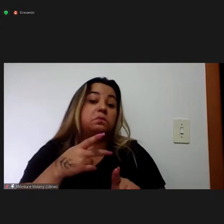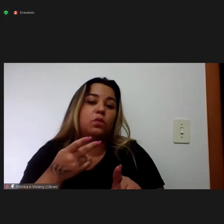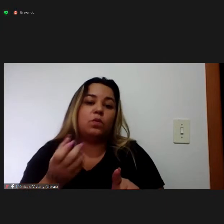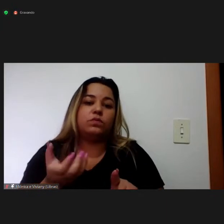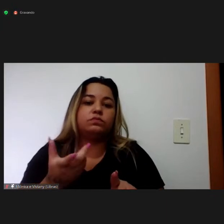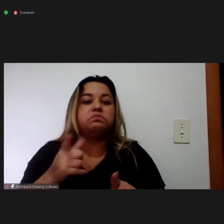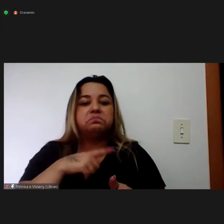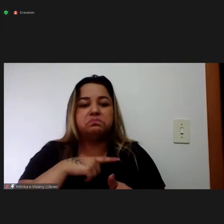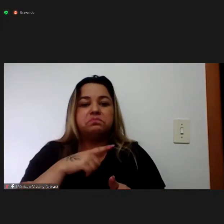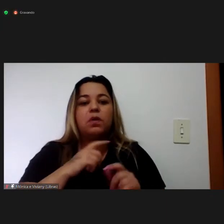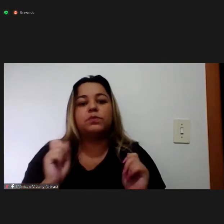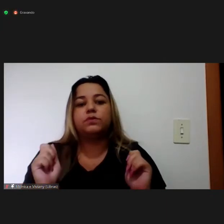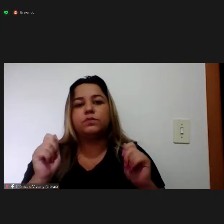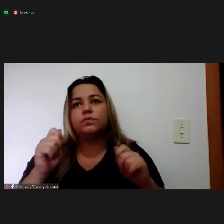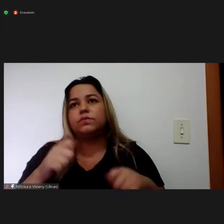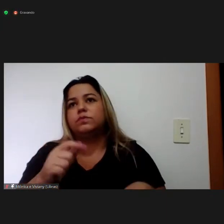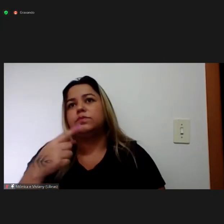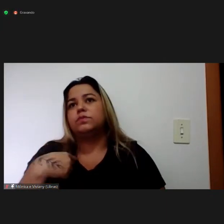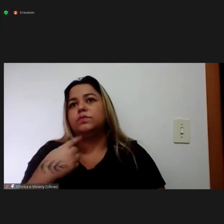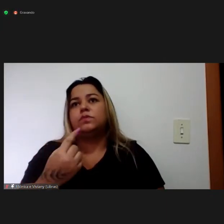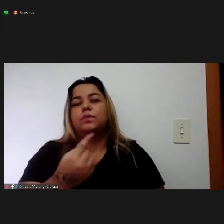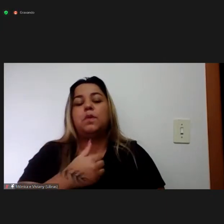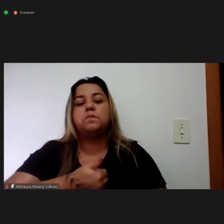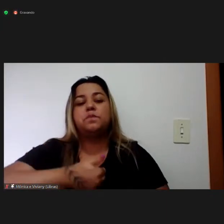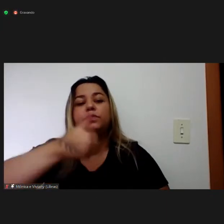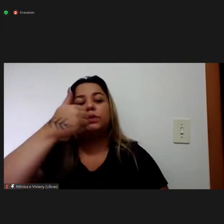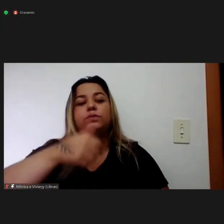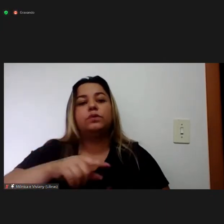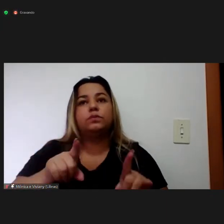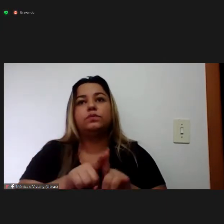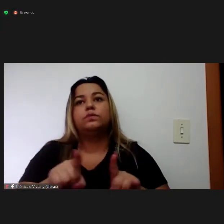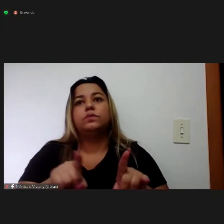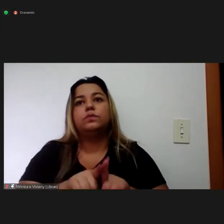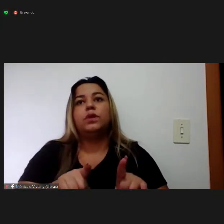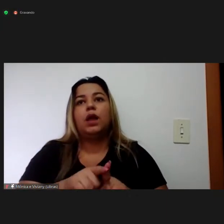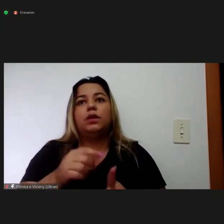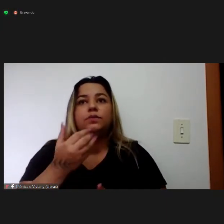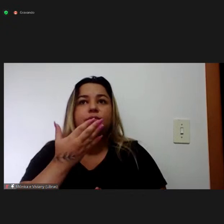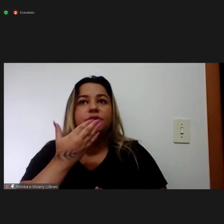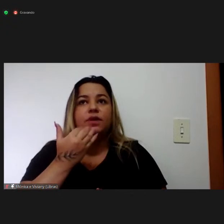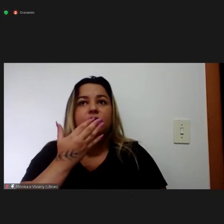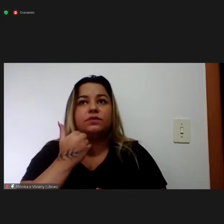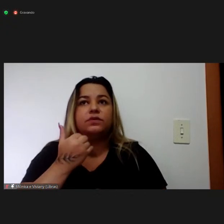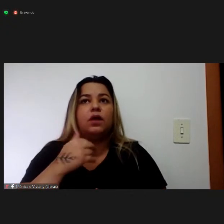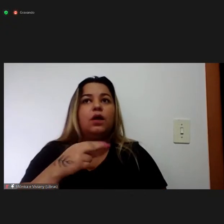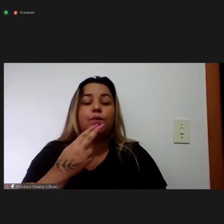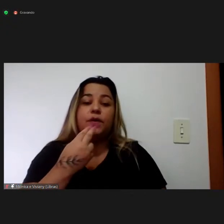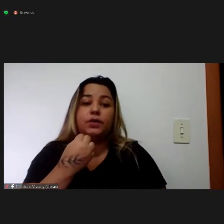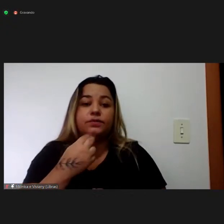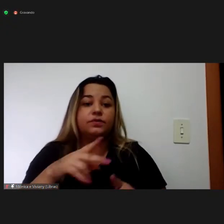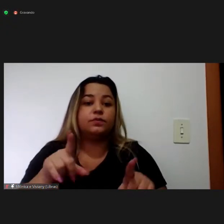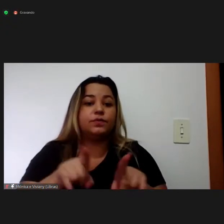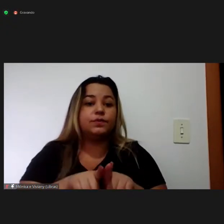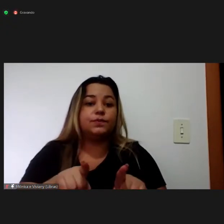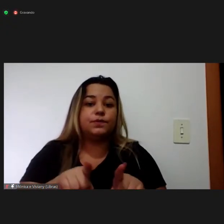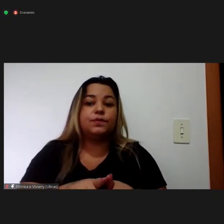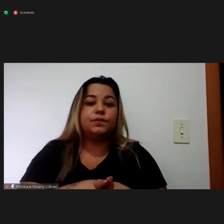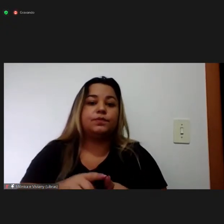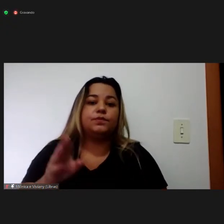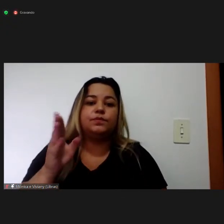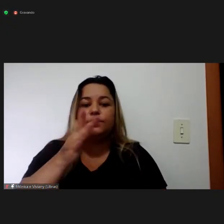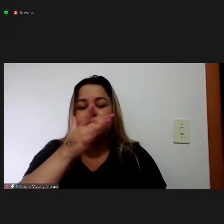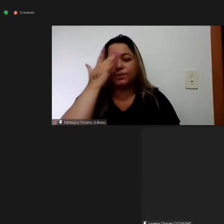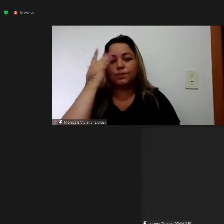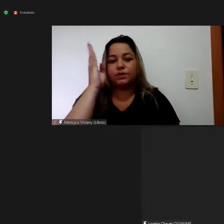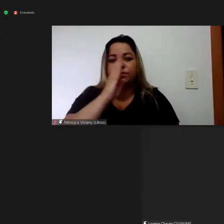done here, what we need to improve and act to in order to improve the food and nutrition of the Brazilian